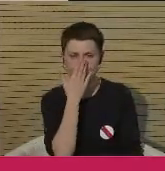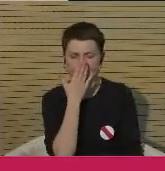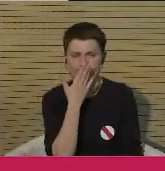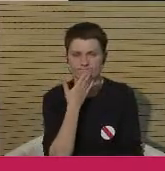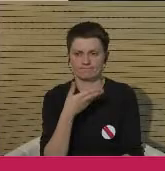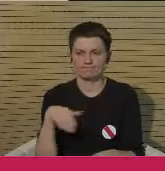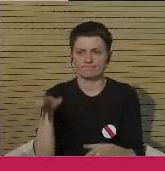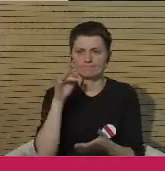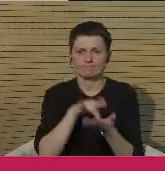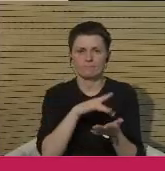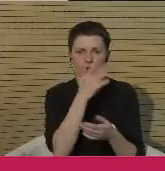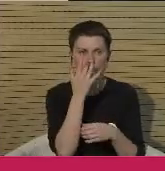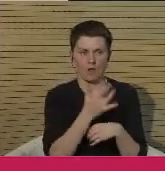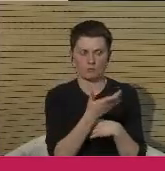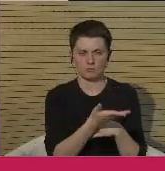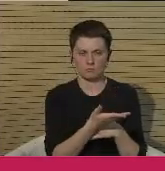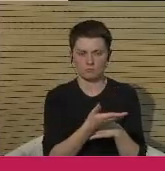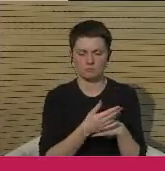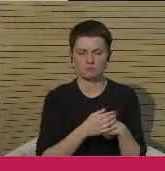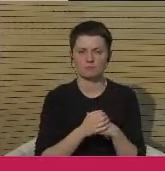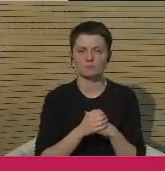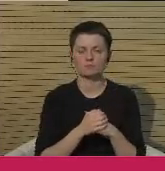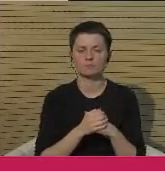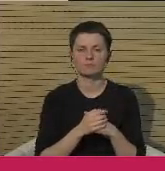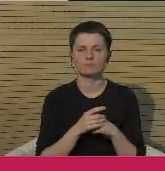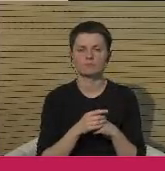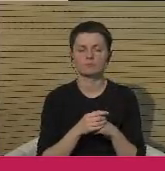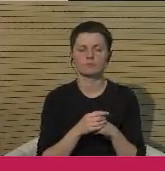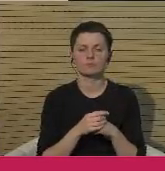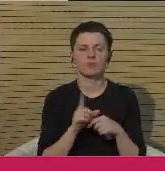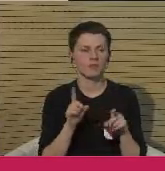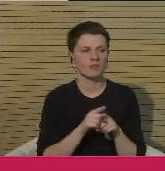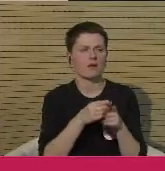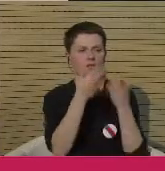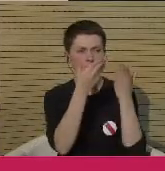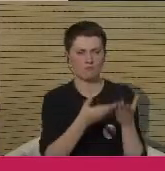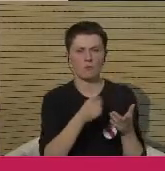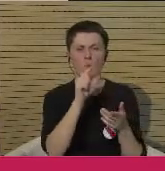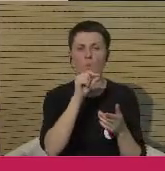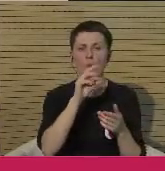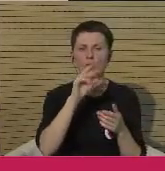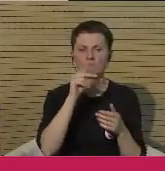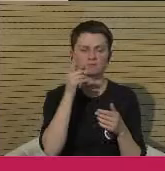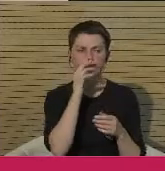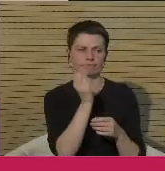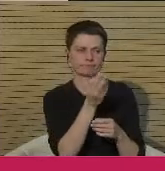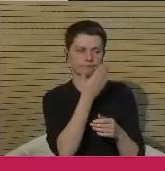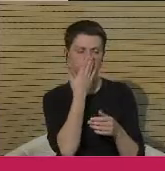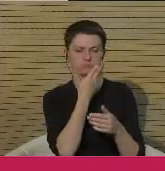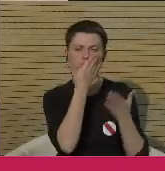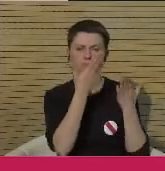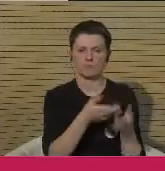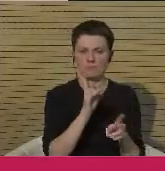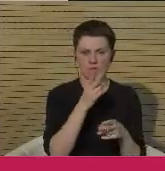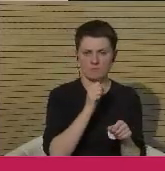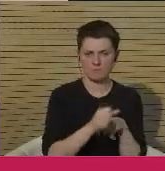is a huge disappointment of Russia and of Putin.